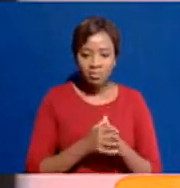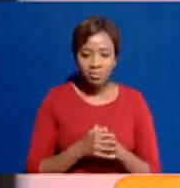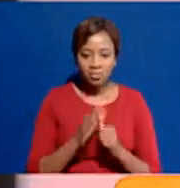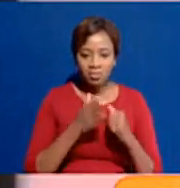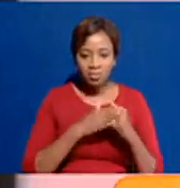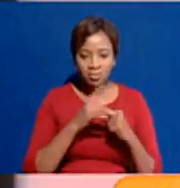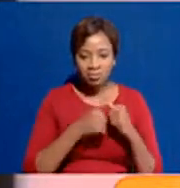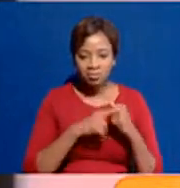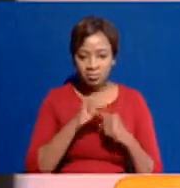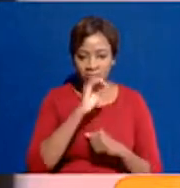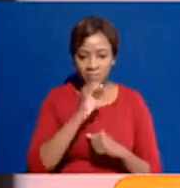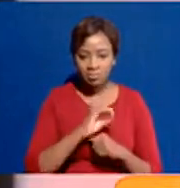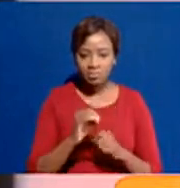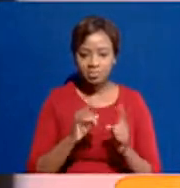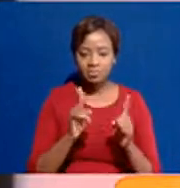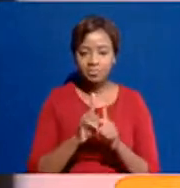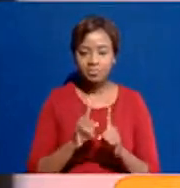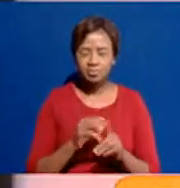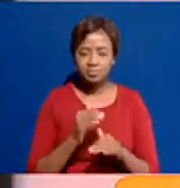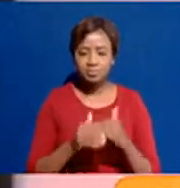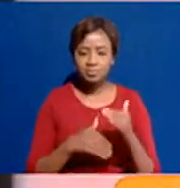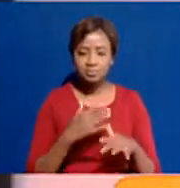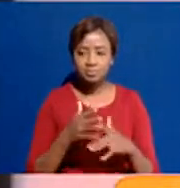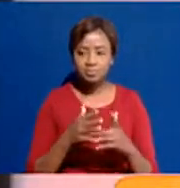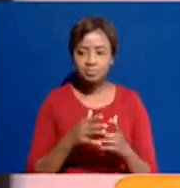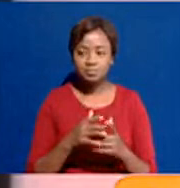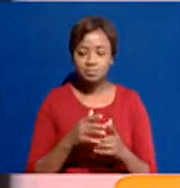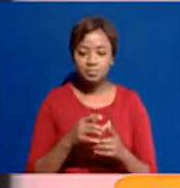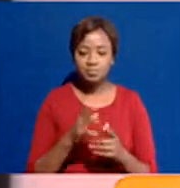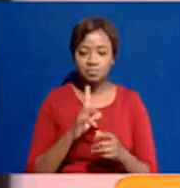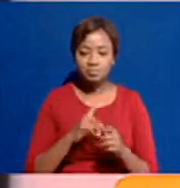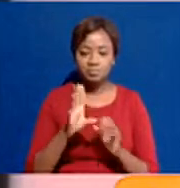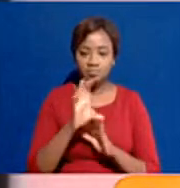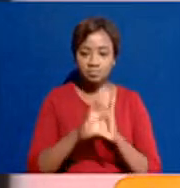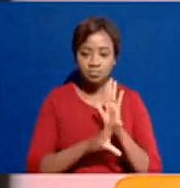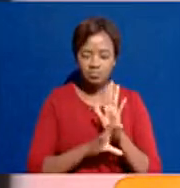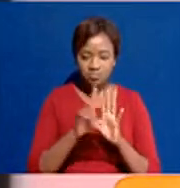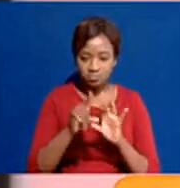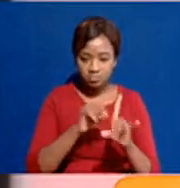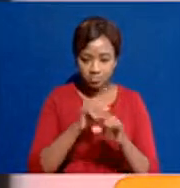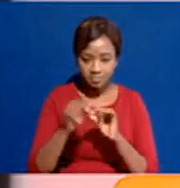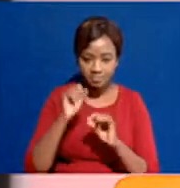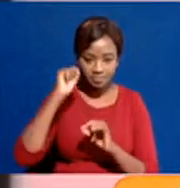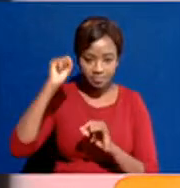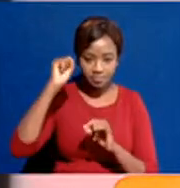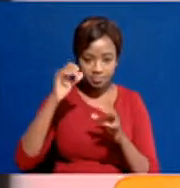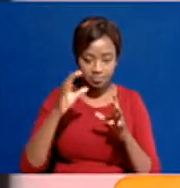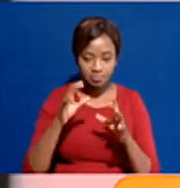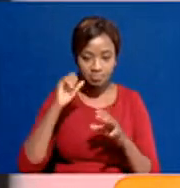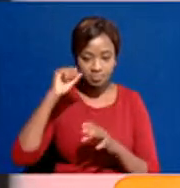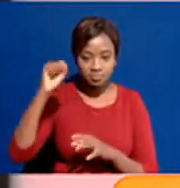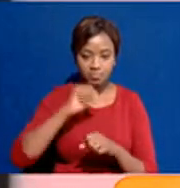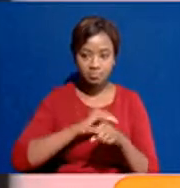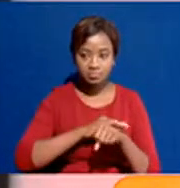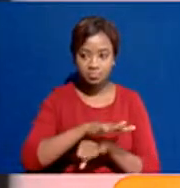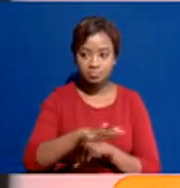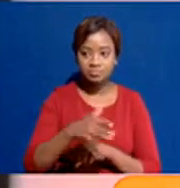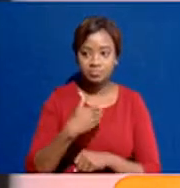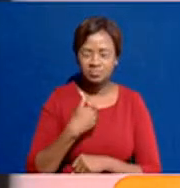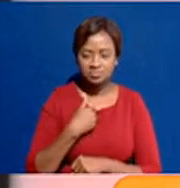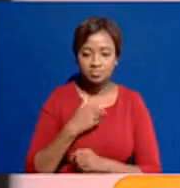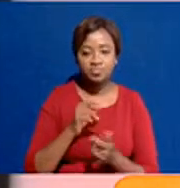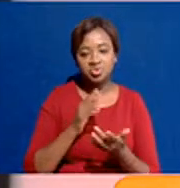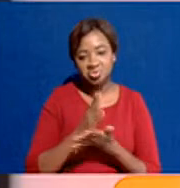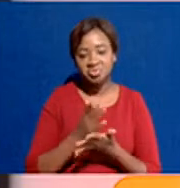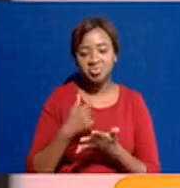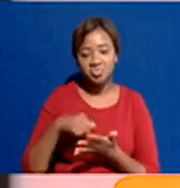appointments being done single-handedly to actually somehow using the constitutional to pick them, political influence notwithstanding. So tumetoka mbali, hata